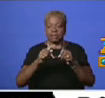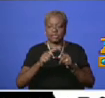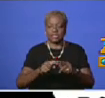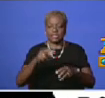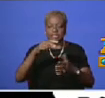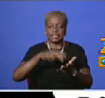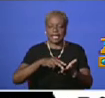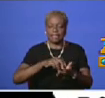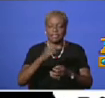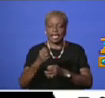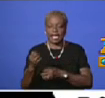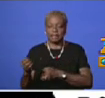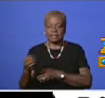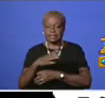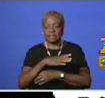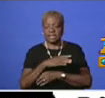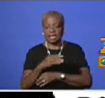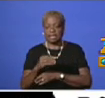and